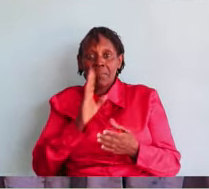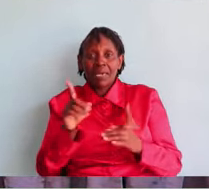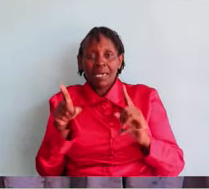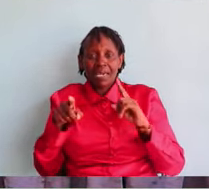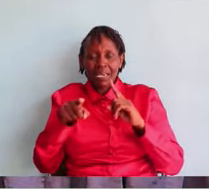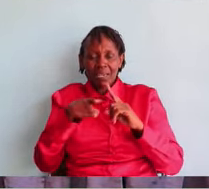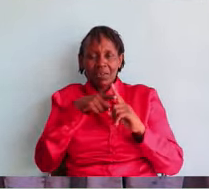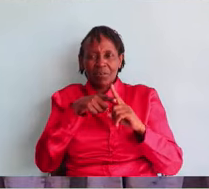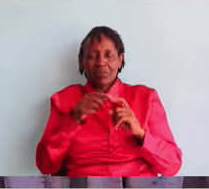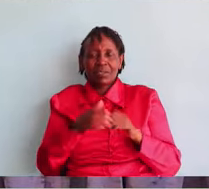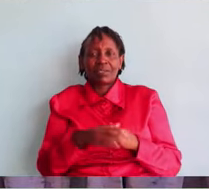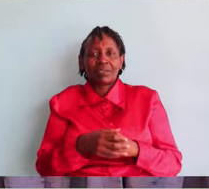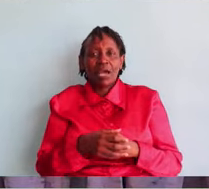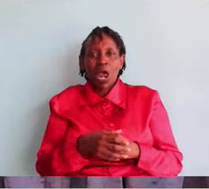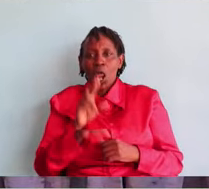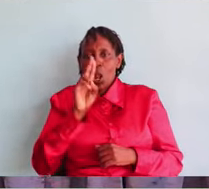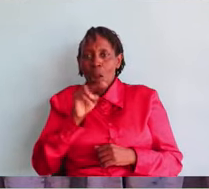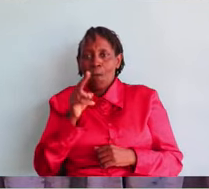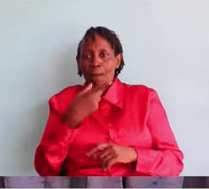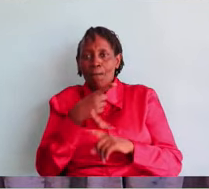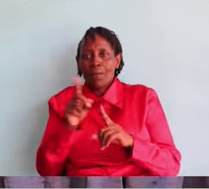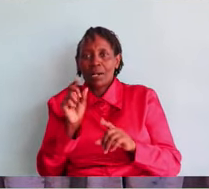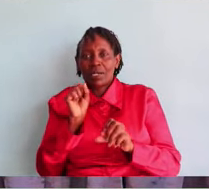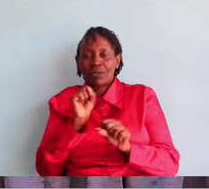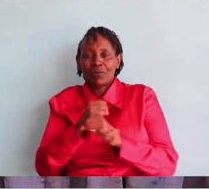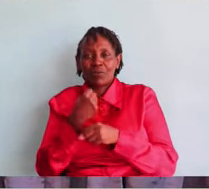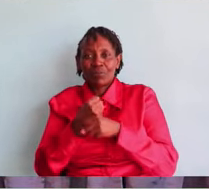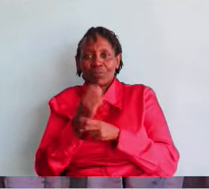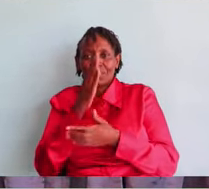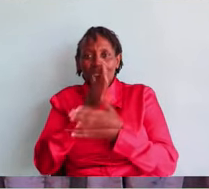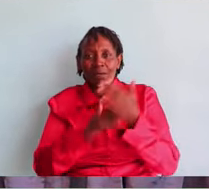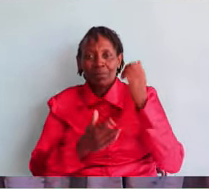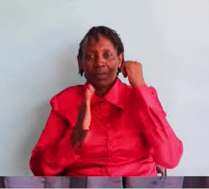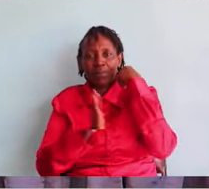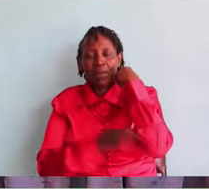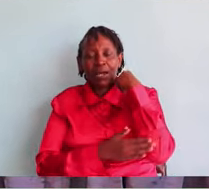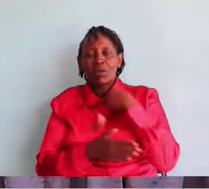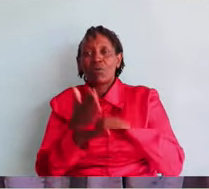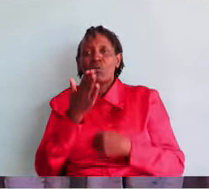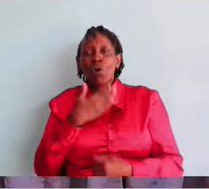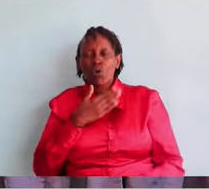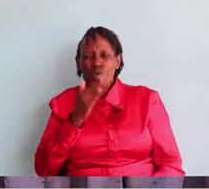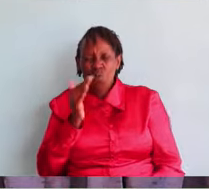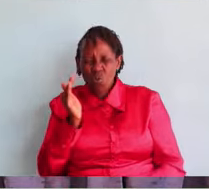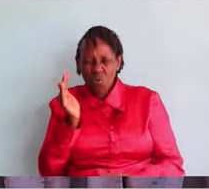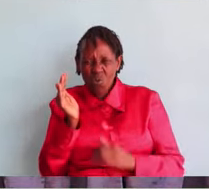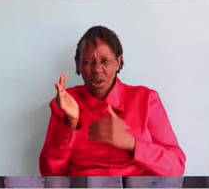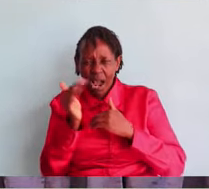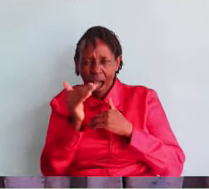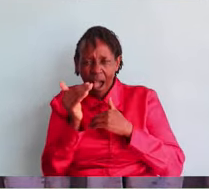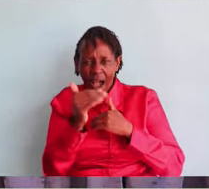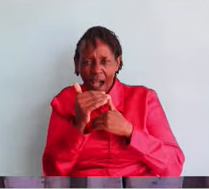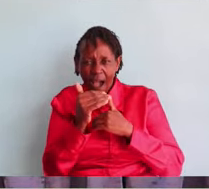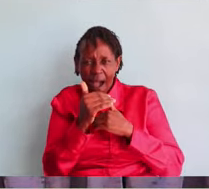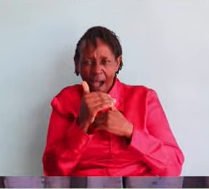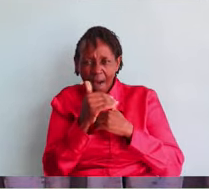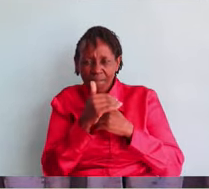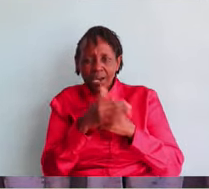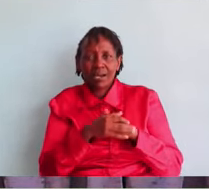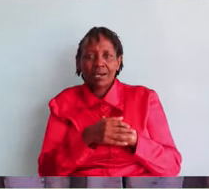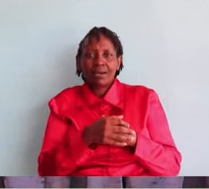have done something that is not right, and then you want to cover up. And you've probably heard people saying, each one